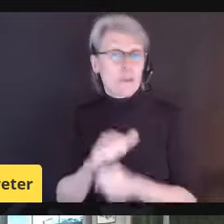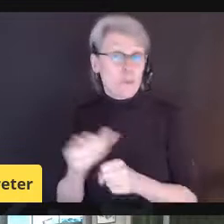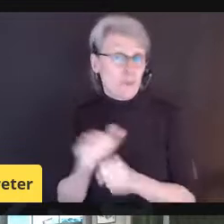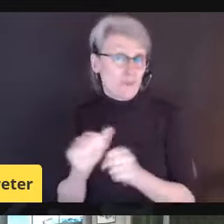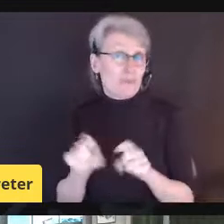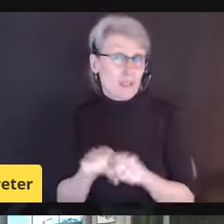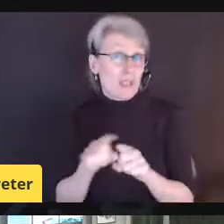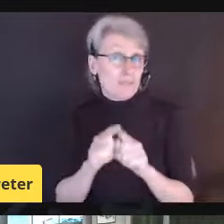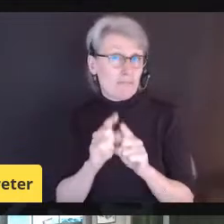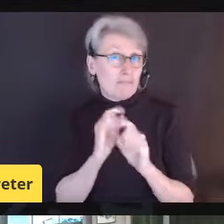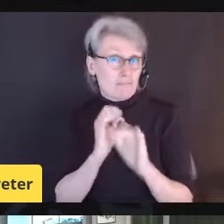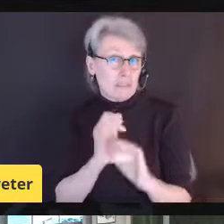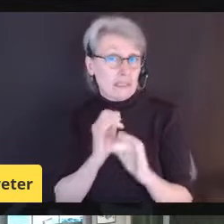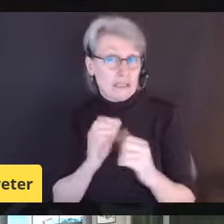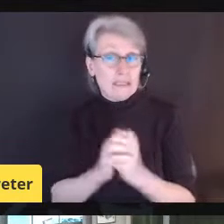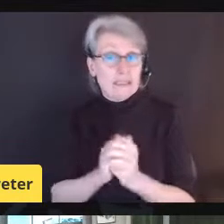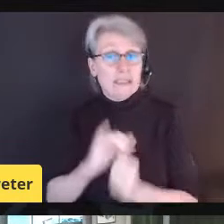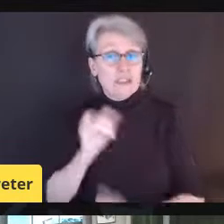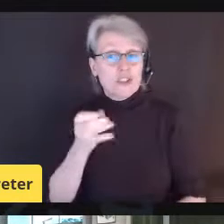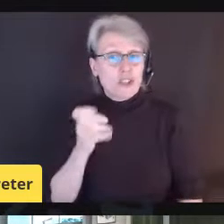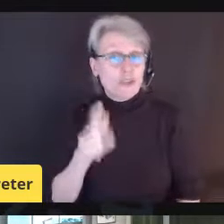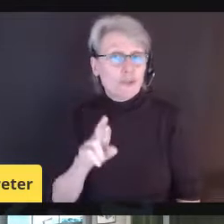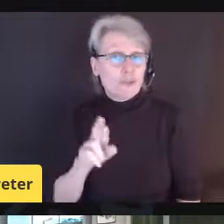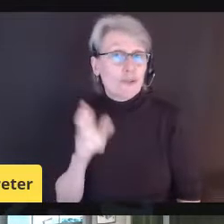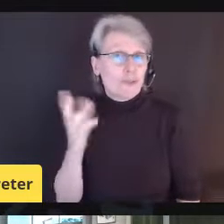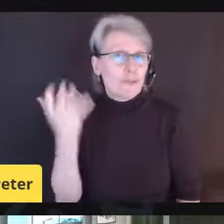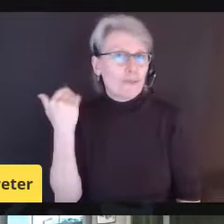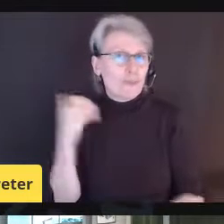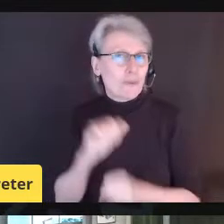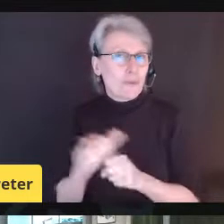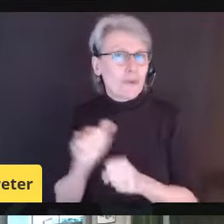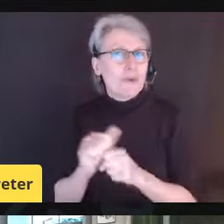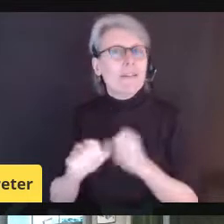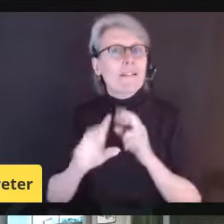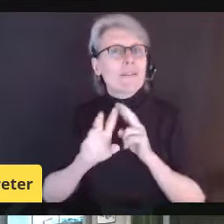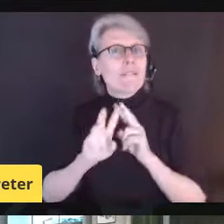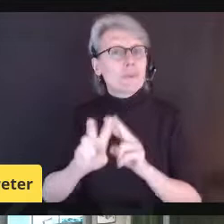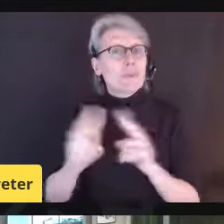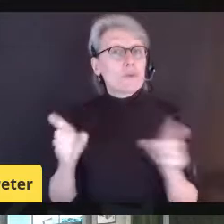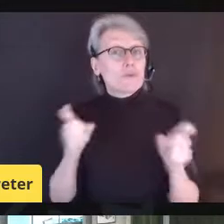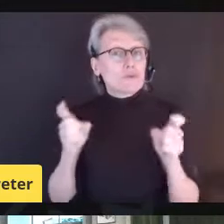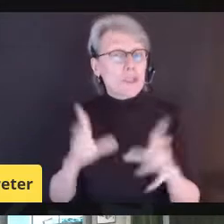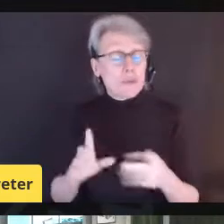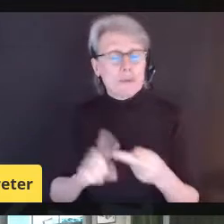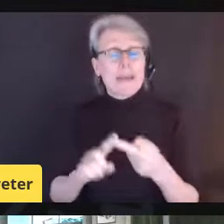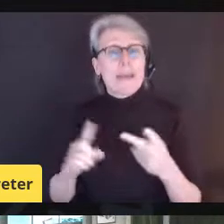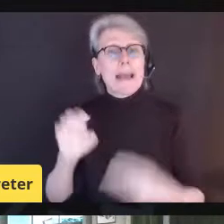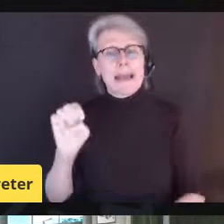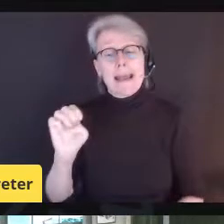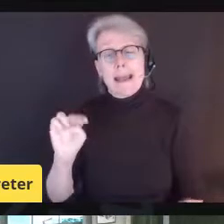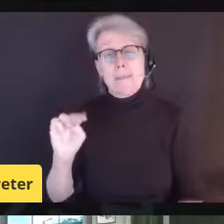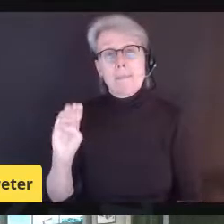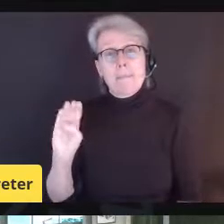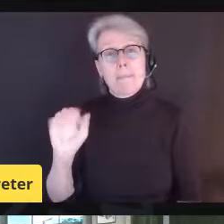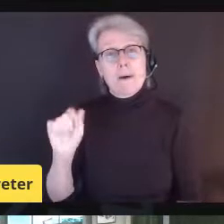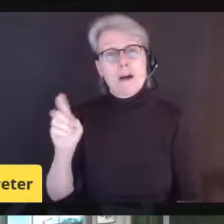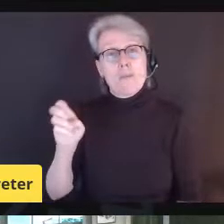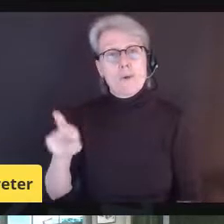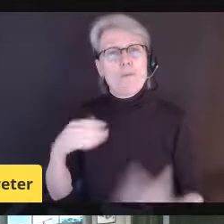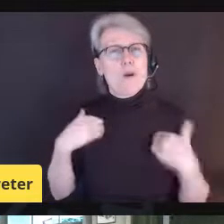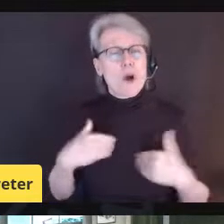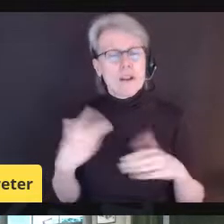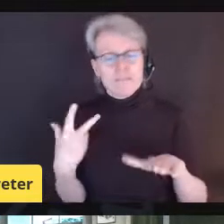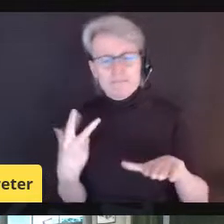same profession that Jennifer used to work in. I am a funeral director and an embalmer, and I really